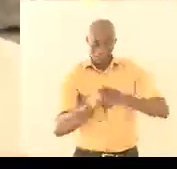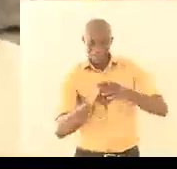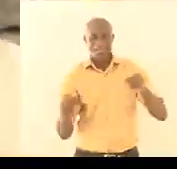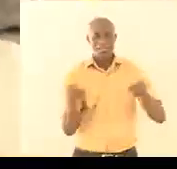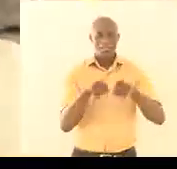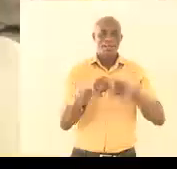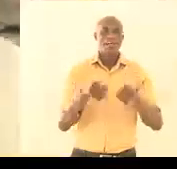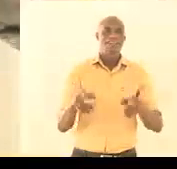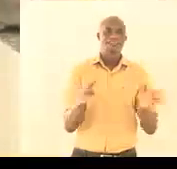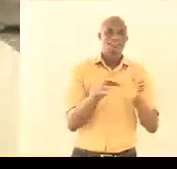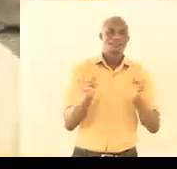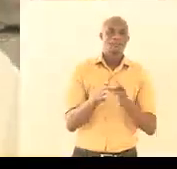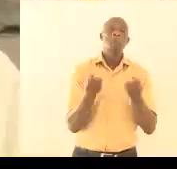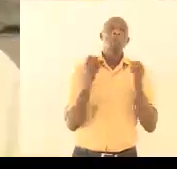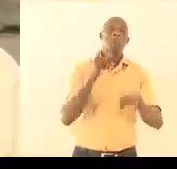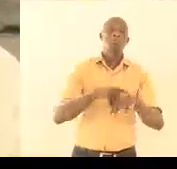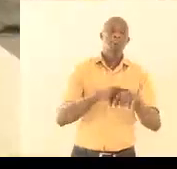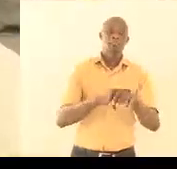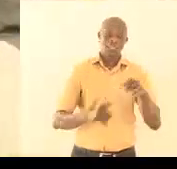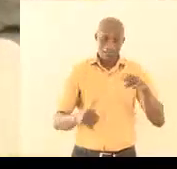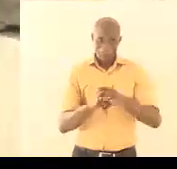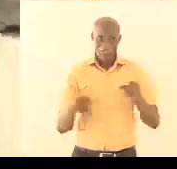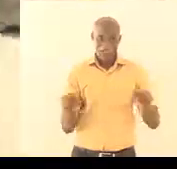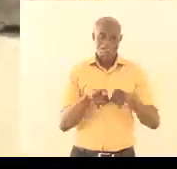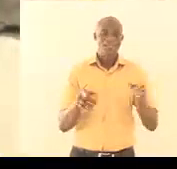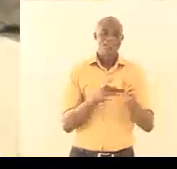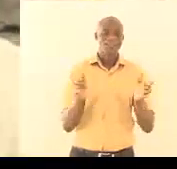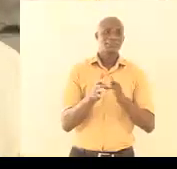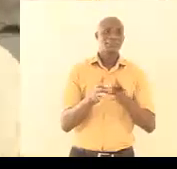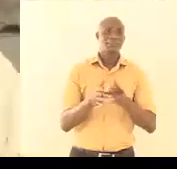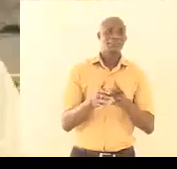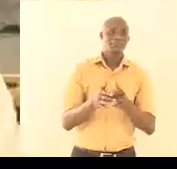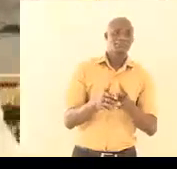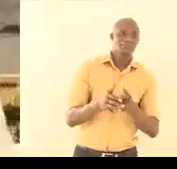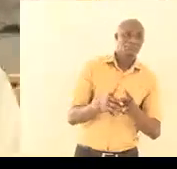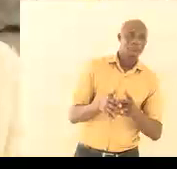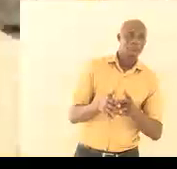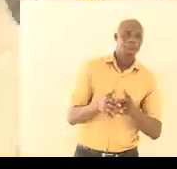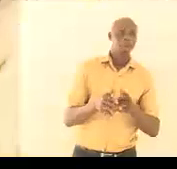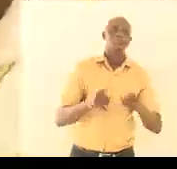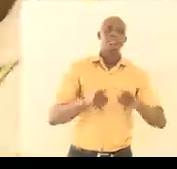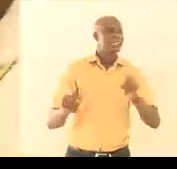Jesus. The devil many times appears as Jesus, but the devil never